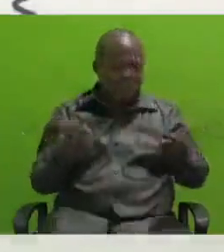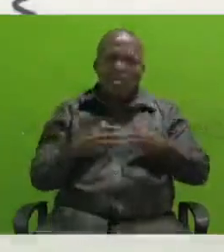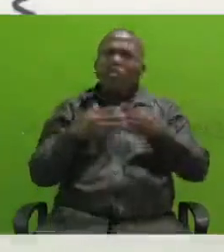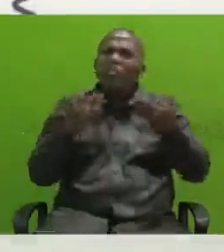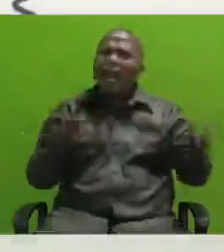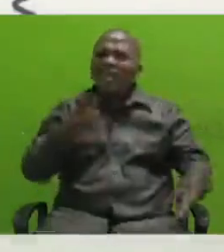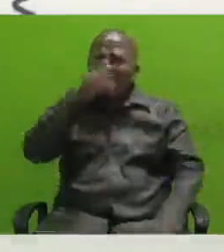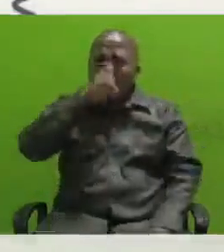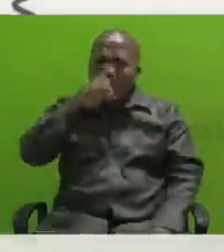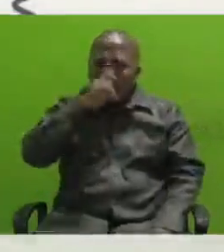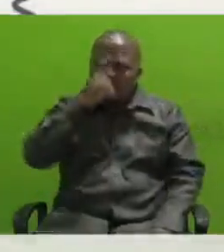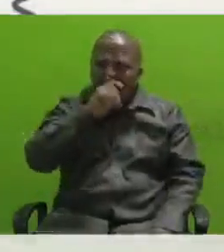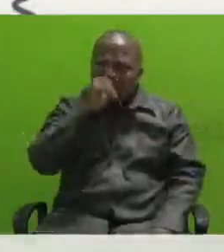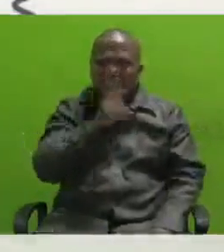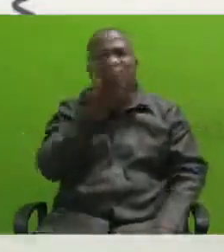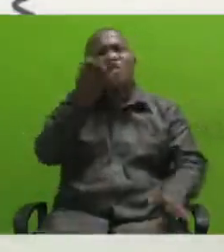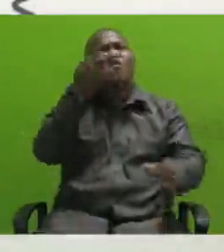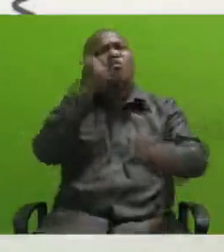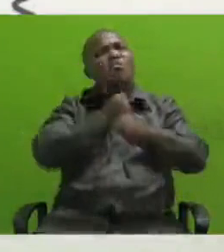what observation have you made?